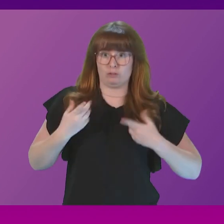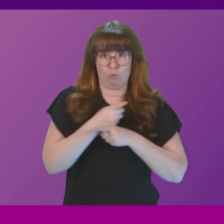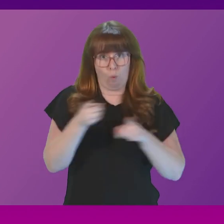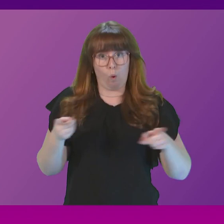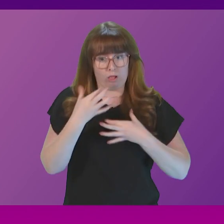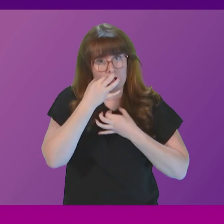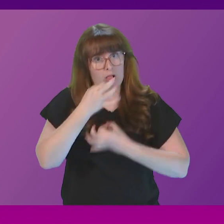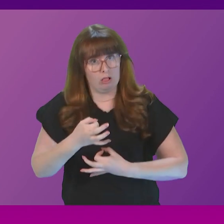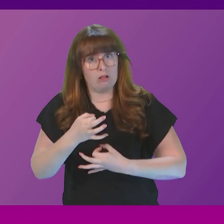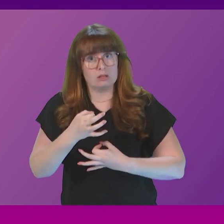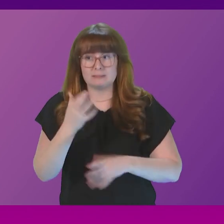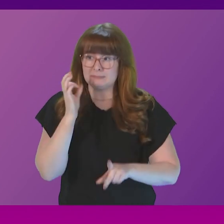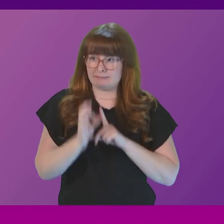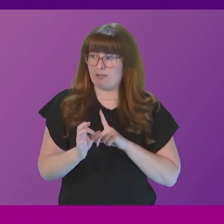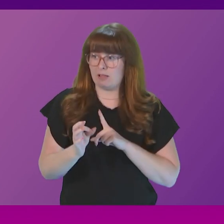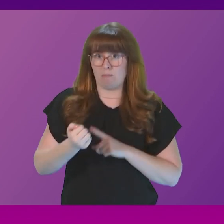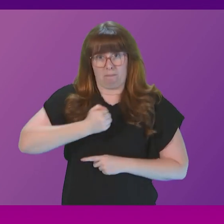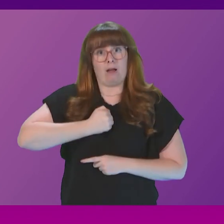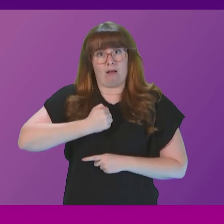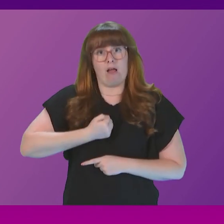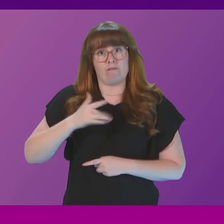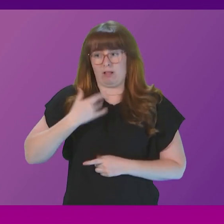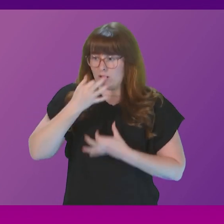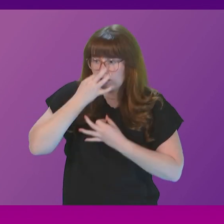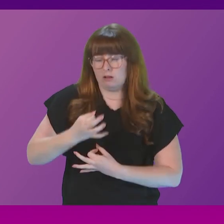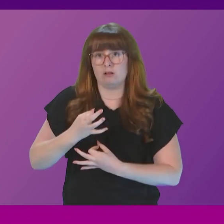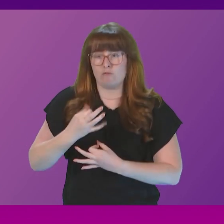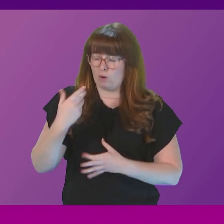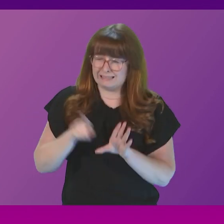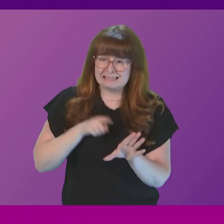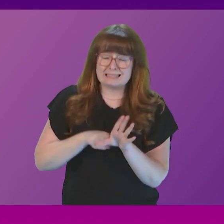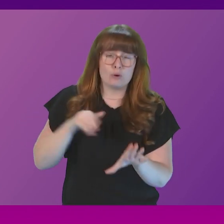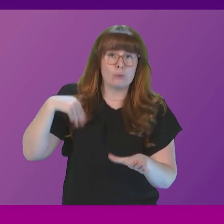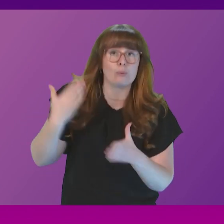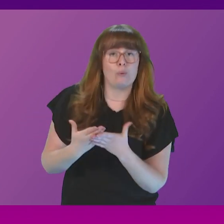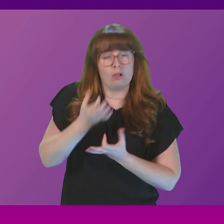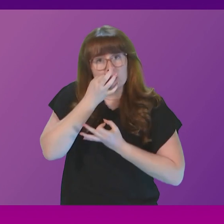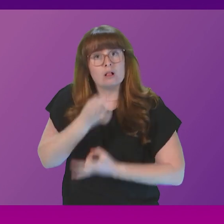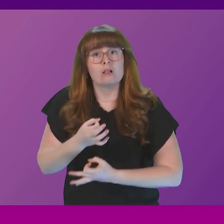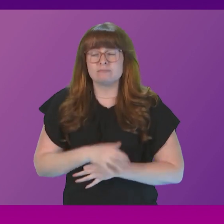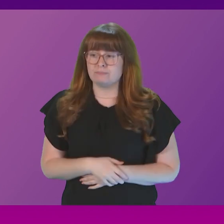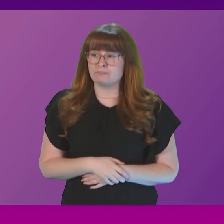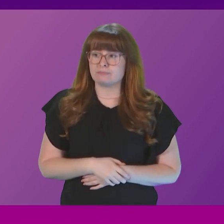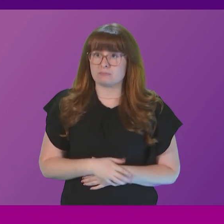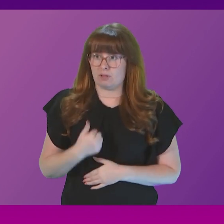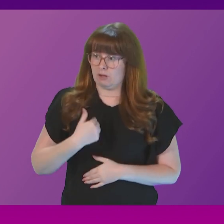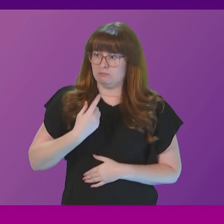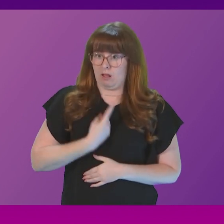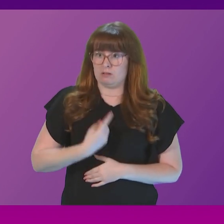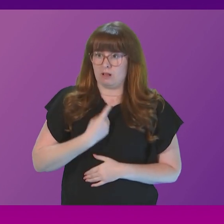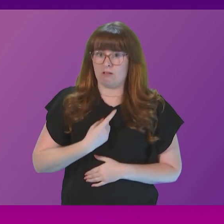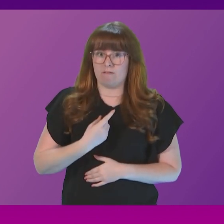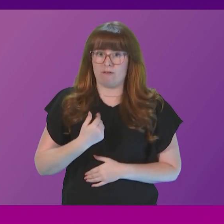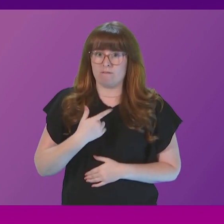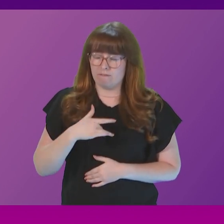us, and particularly been an interest of mine for many years. And I really do despair,